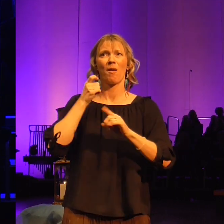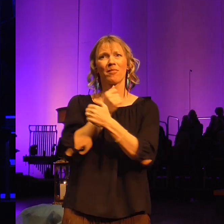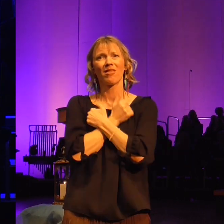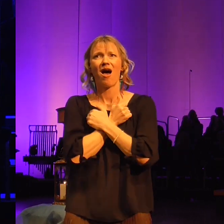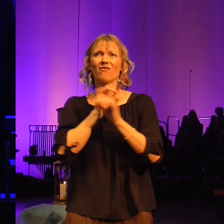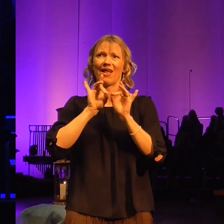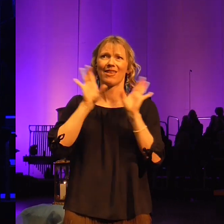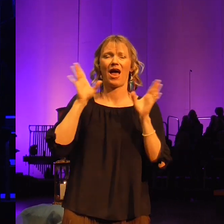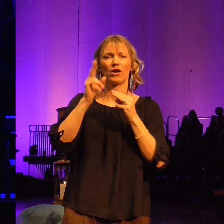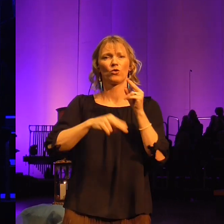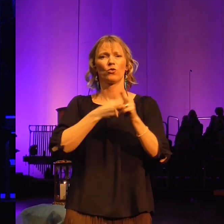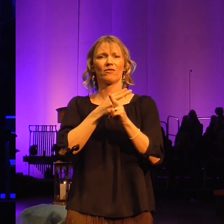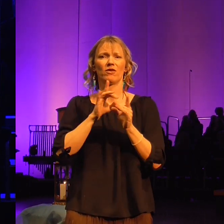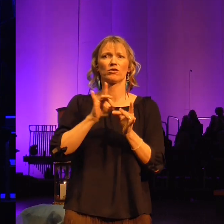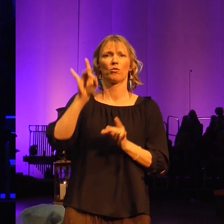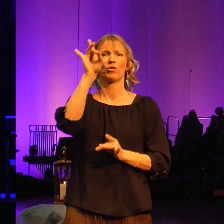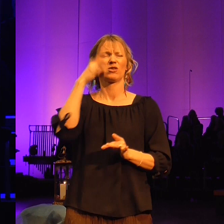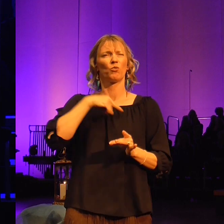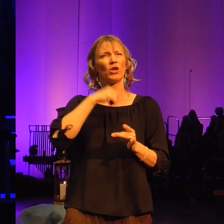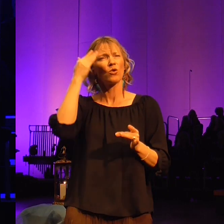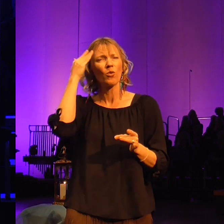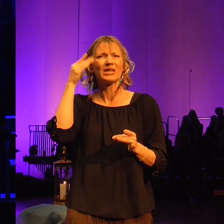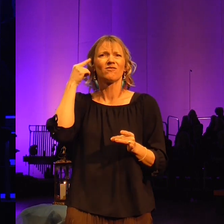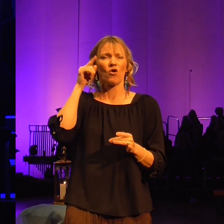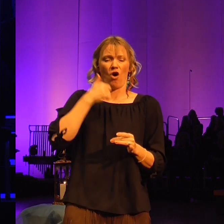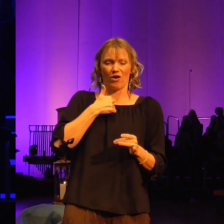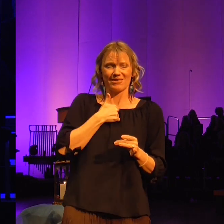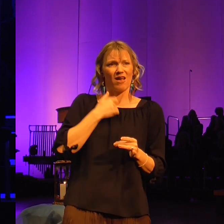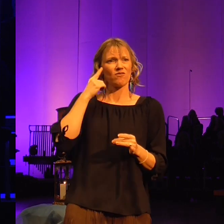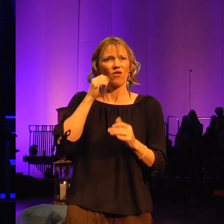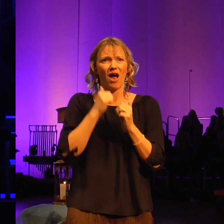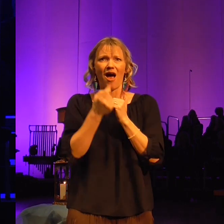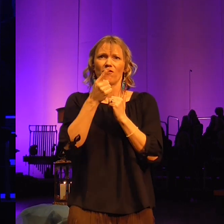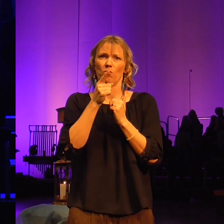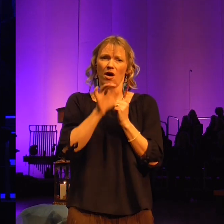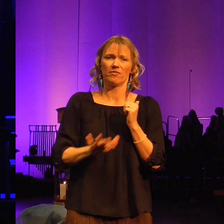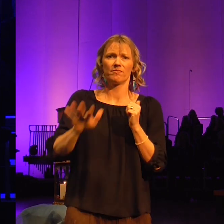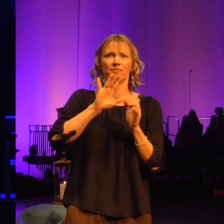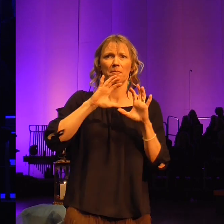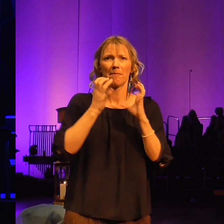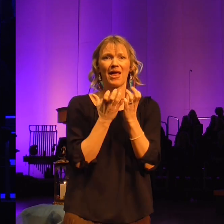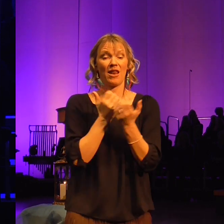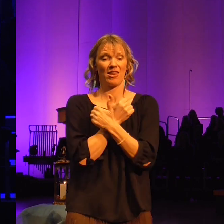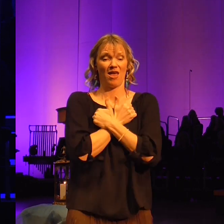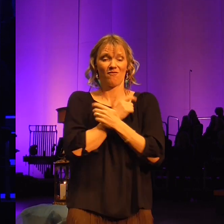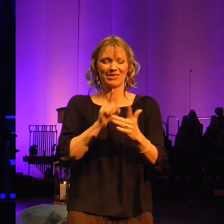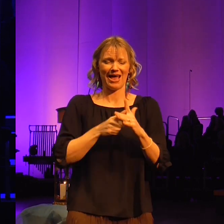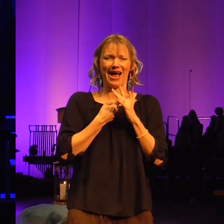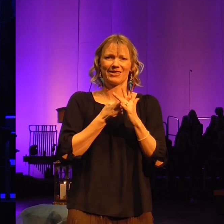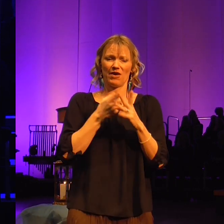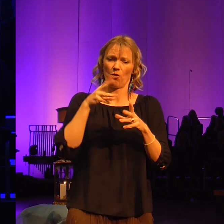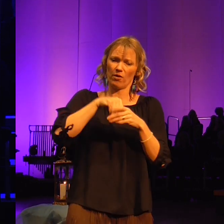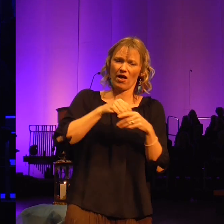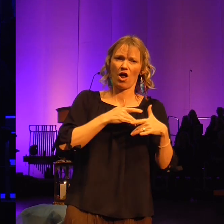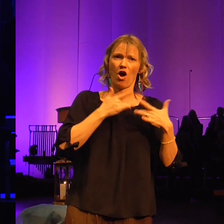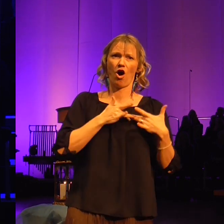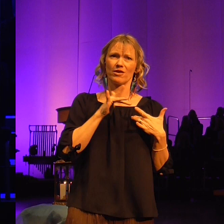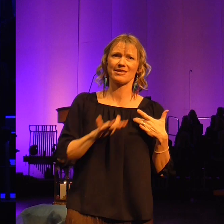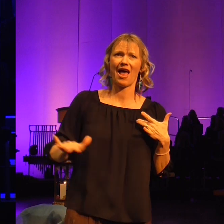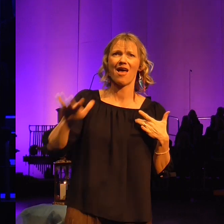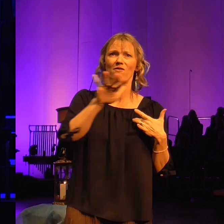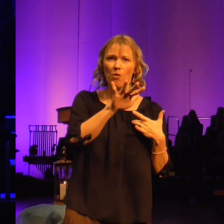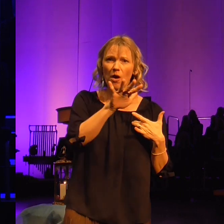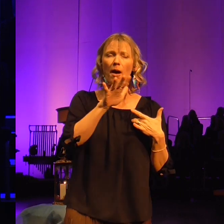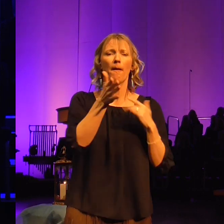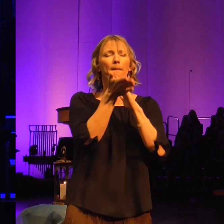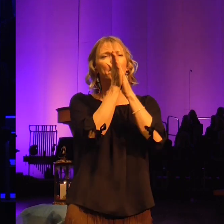know this for ourselves and for all beings everywhere, that love is activated in hearts everywhere, that peace and